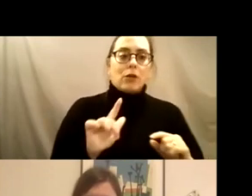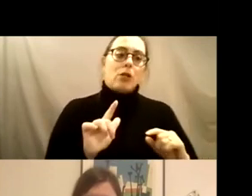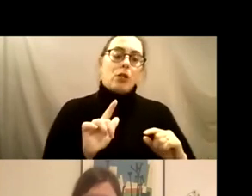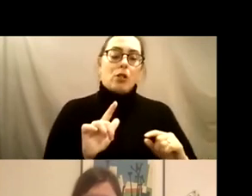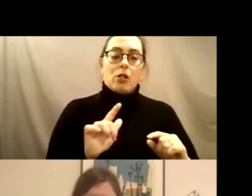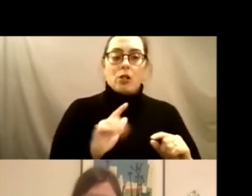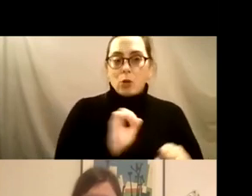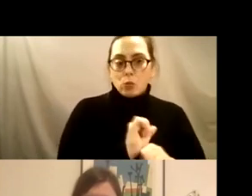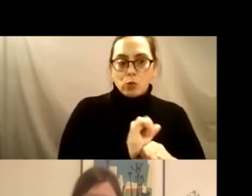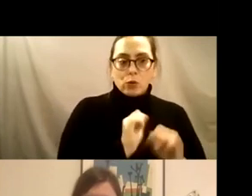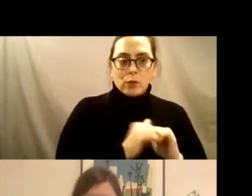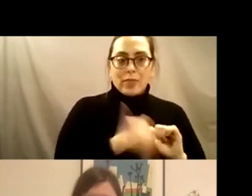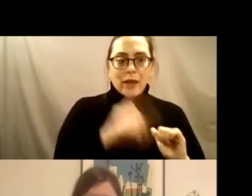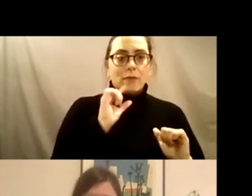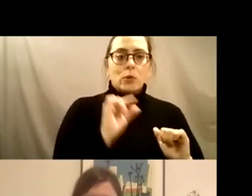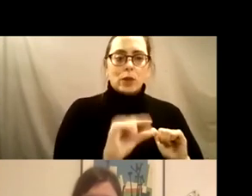a little bit.